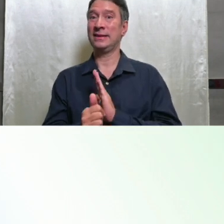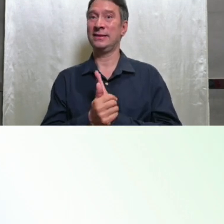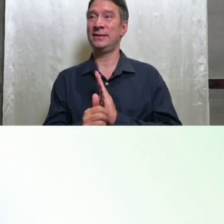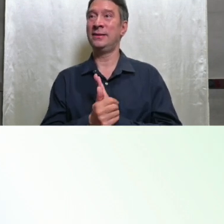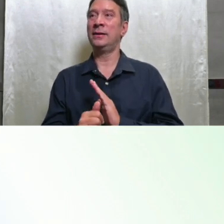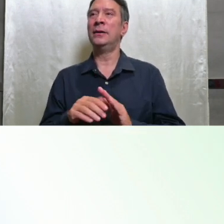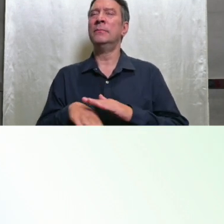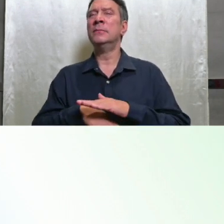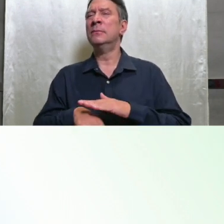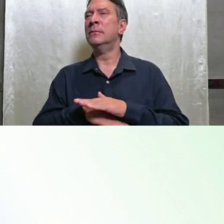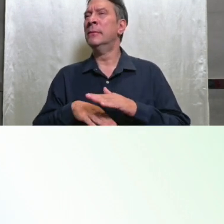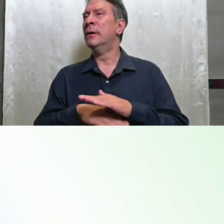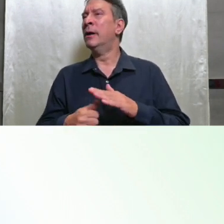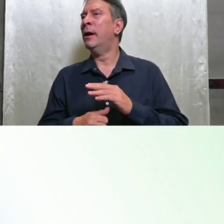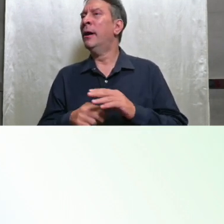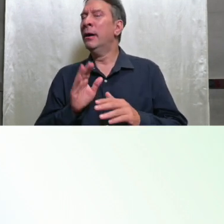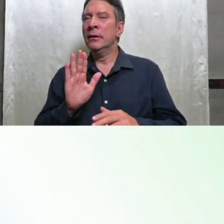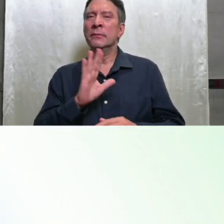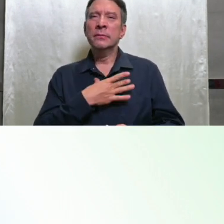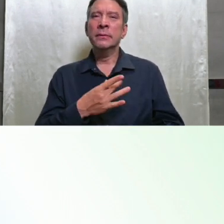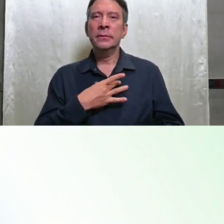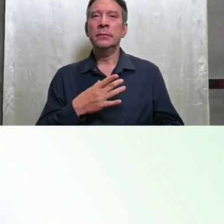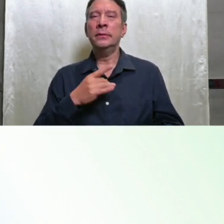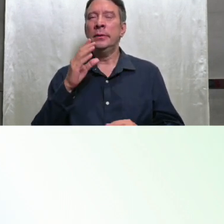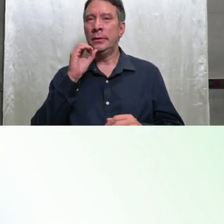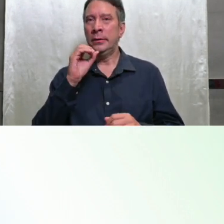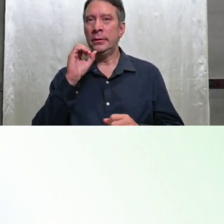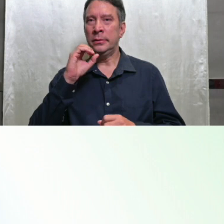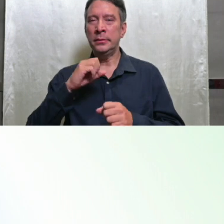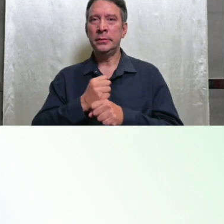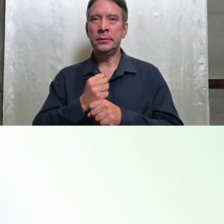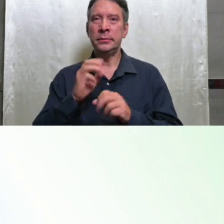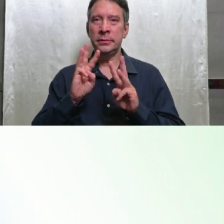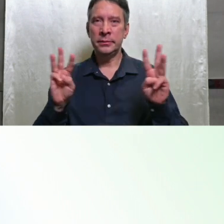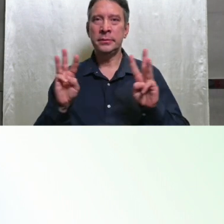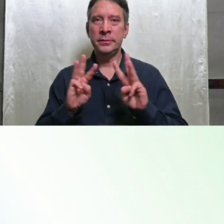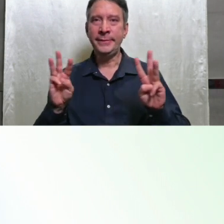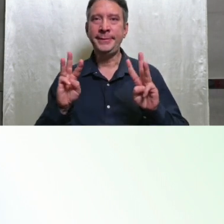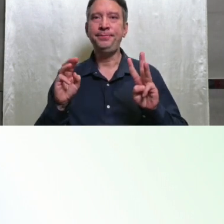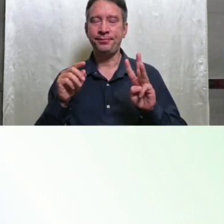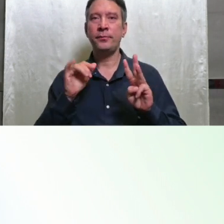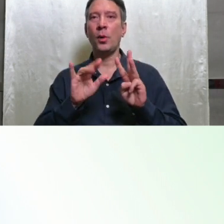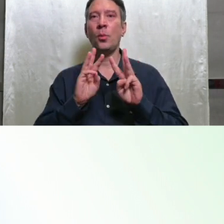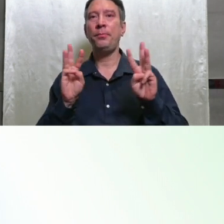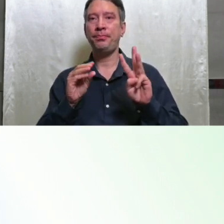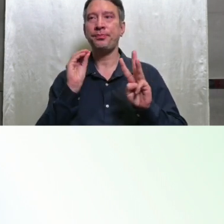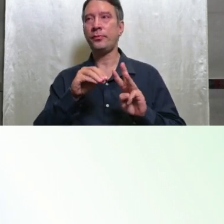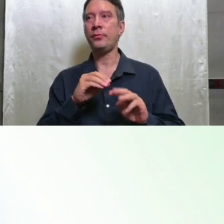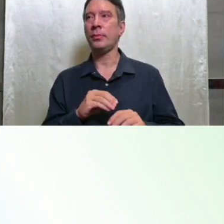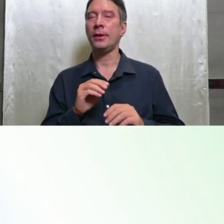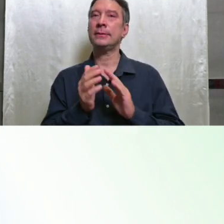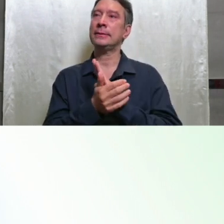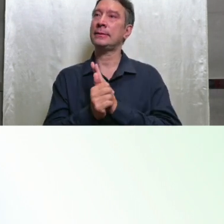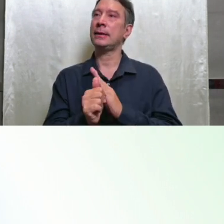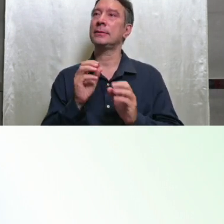free platform, and it's really focused on job skills, courses, and